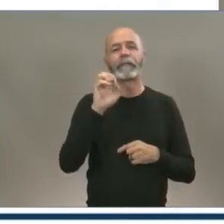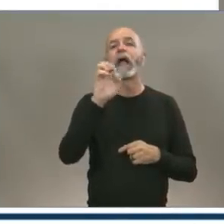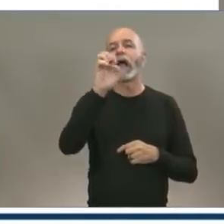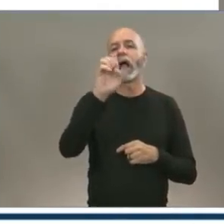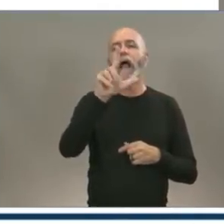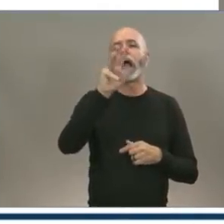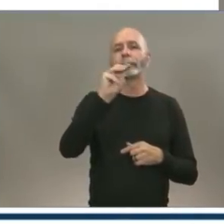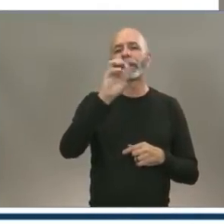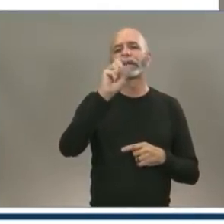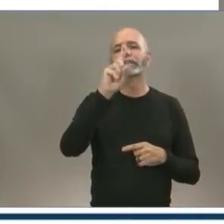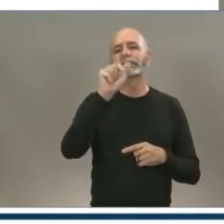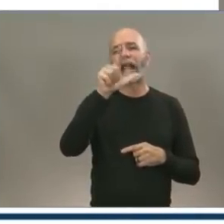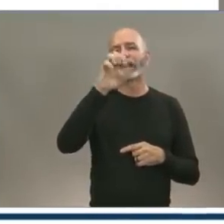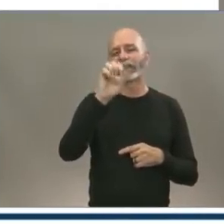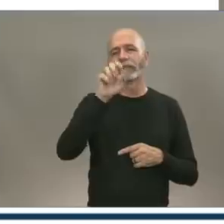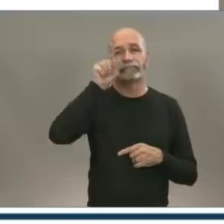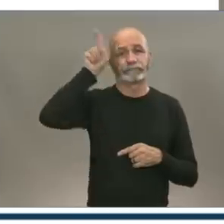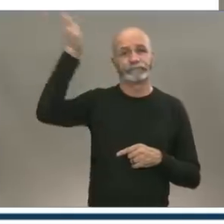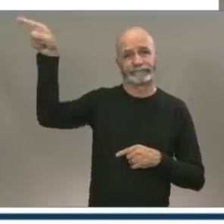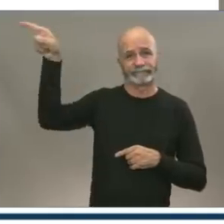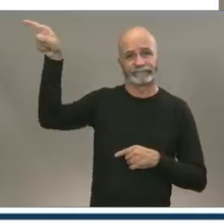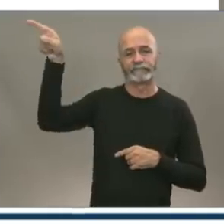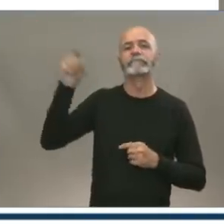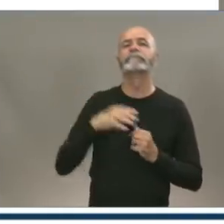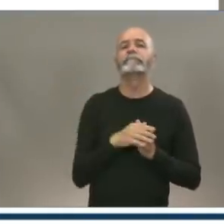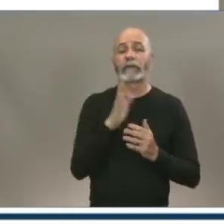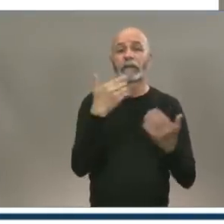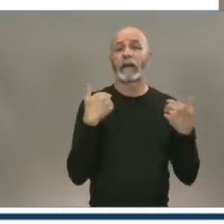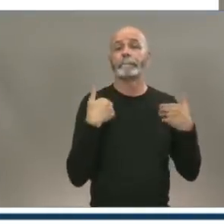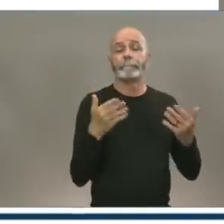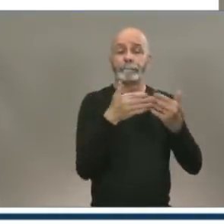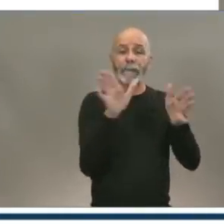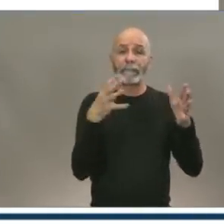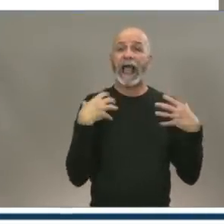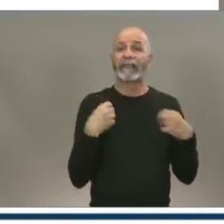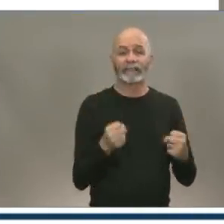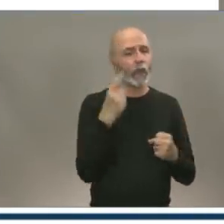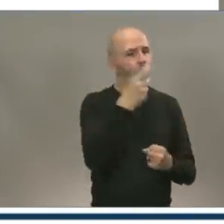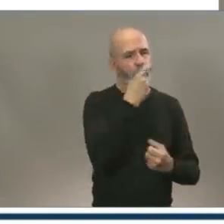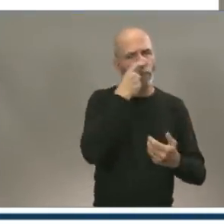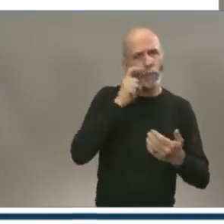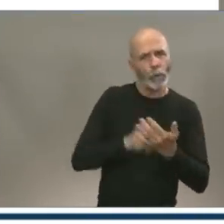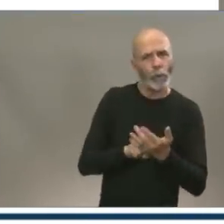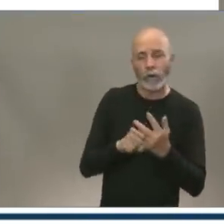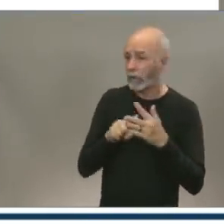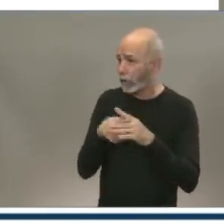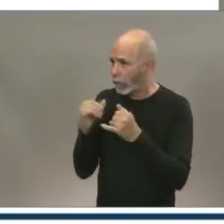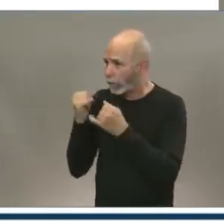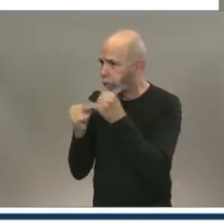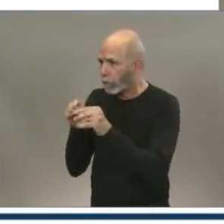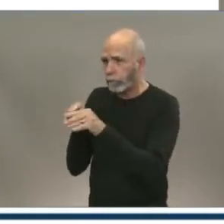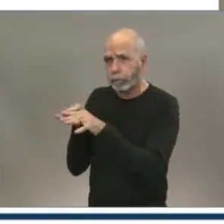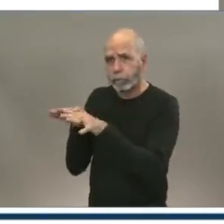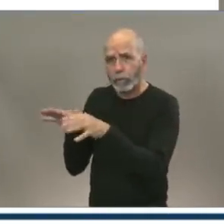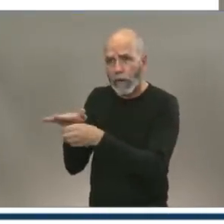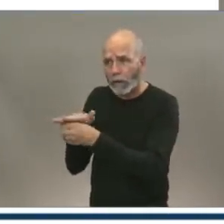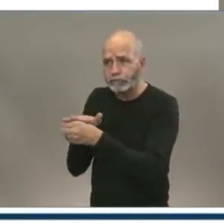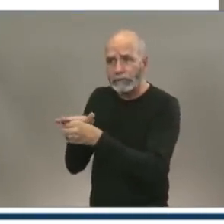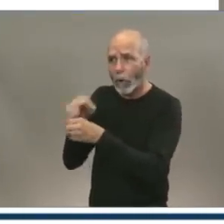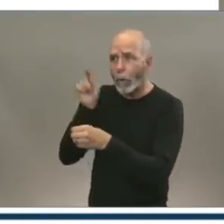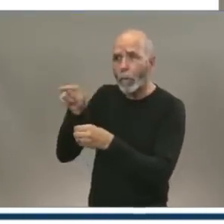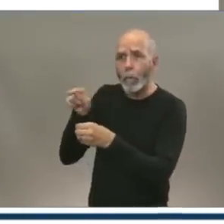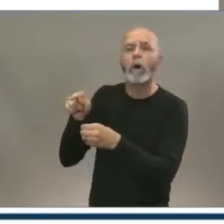at the epidemiology and where we might see indications of increasing spread in a community, and then mobilize